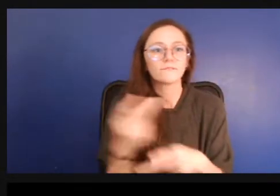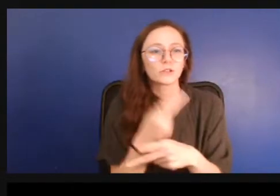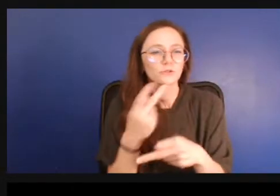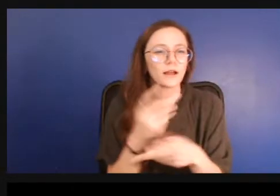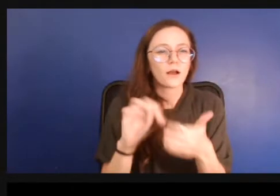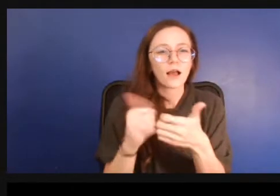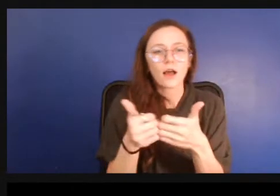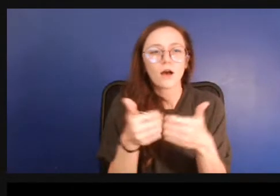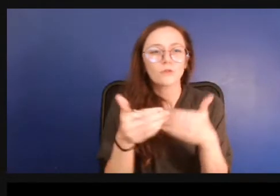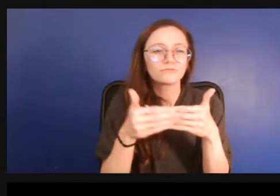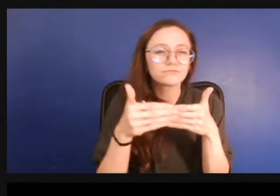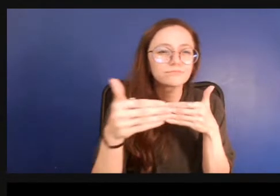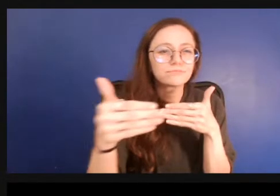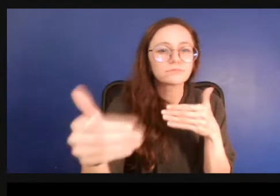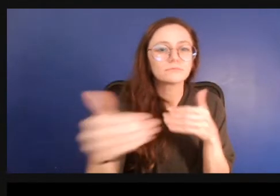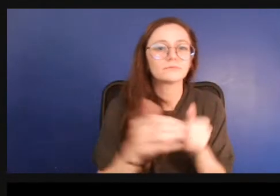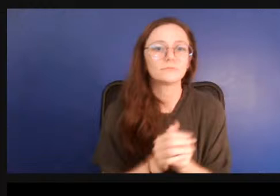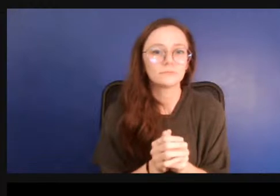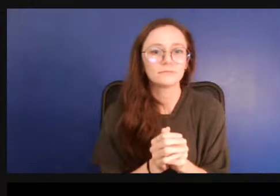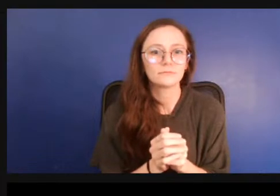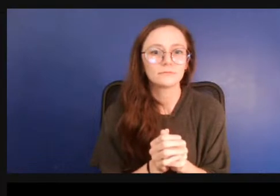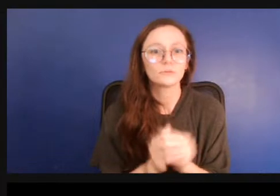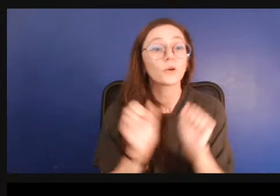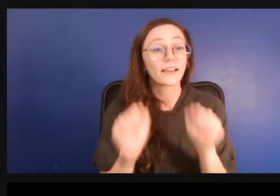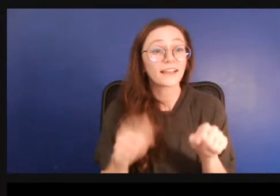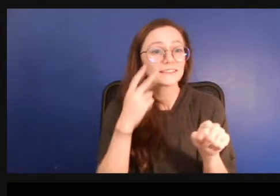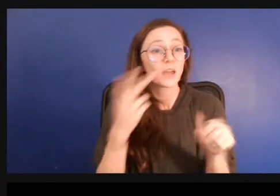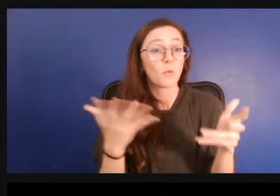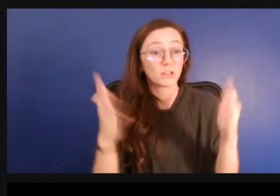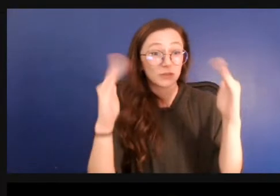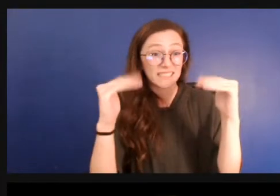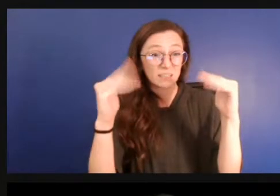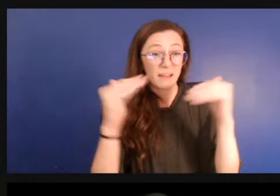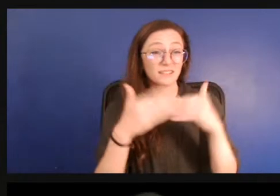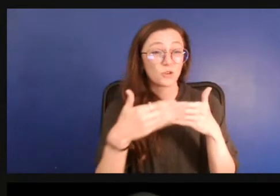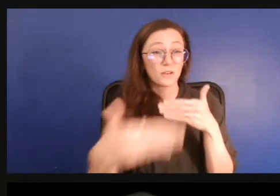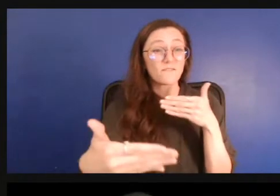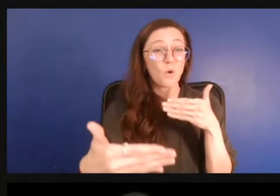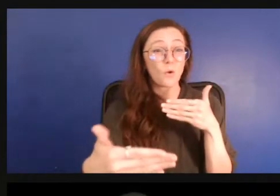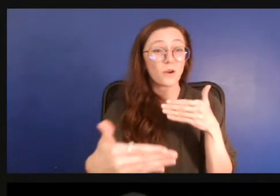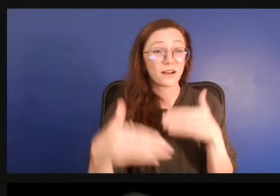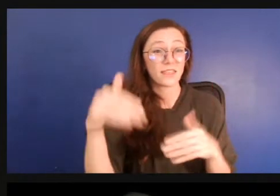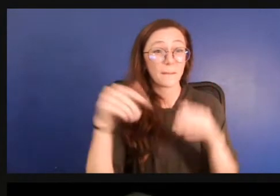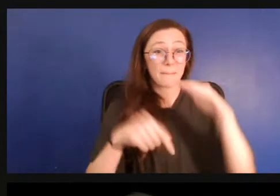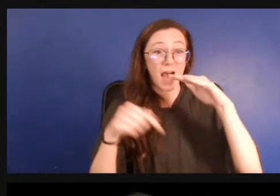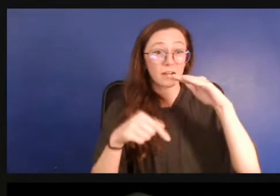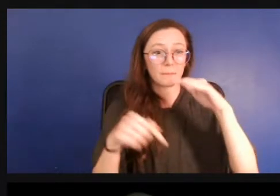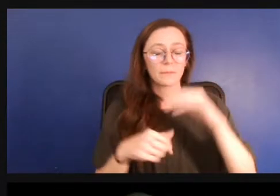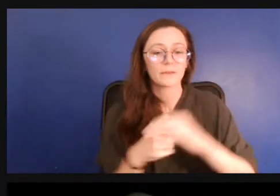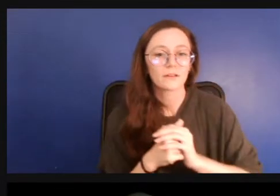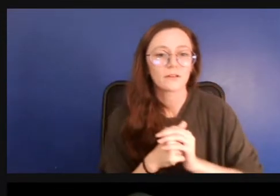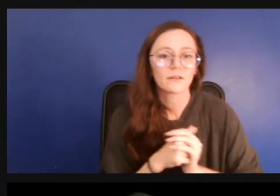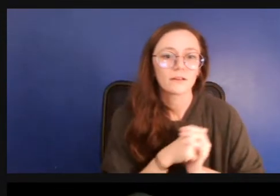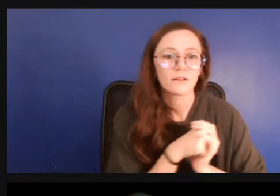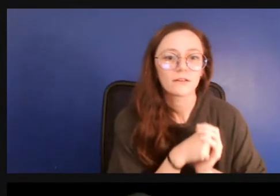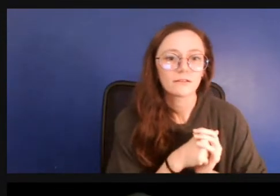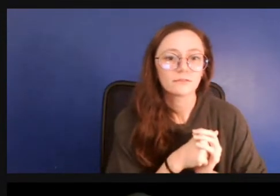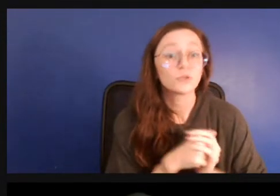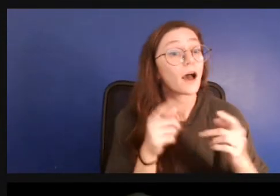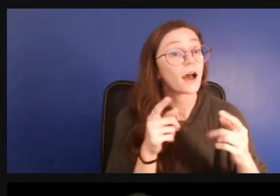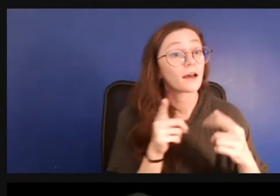bottom here, as usual recently. So the three options they lay out are really unchanged. Option